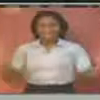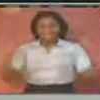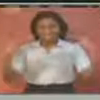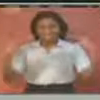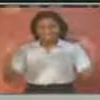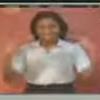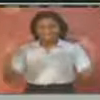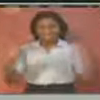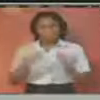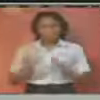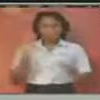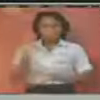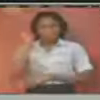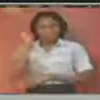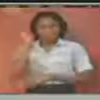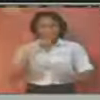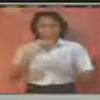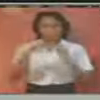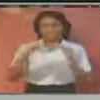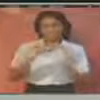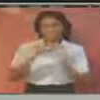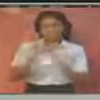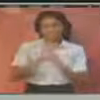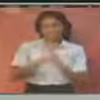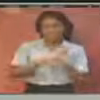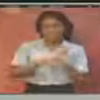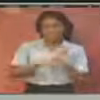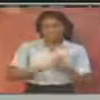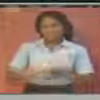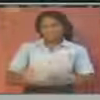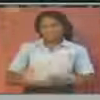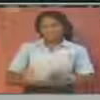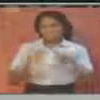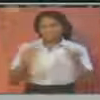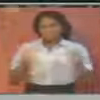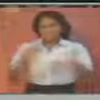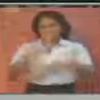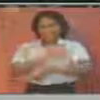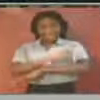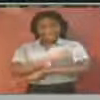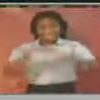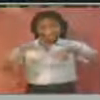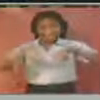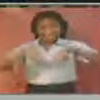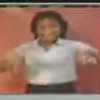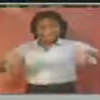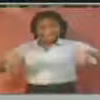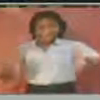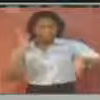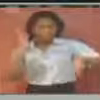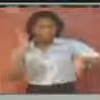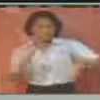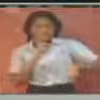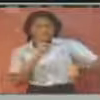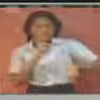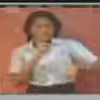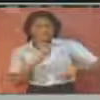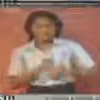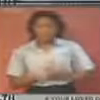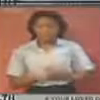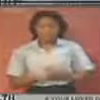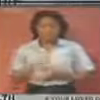media conference on the COVID-19 response. Our panelists today are faces that you know well: Dr.